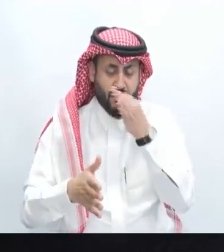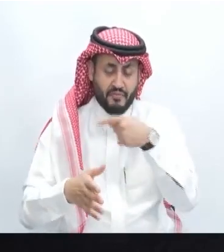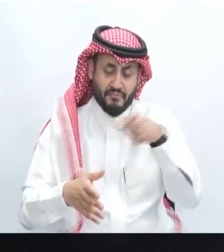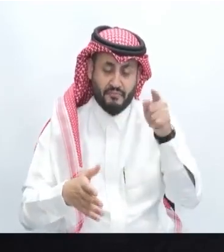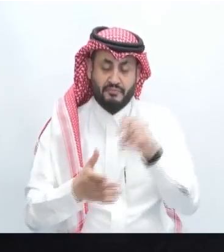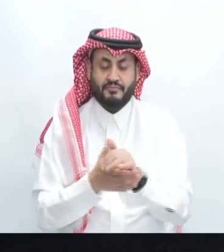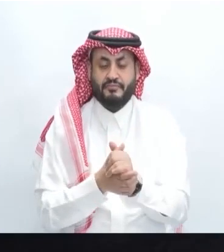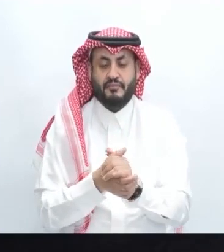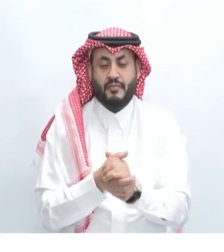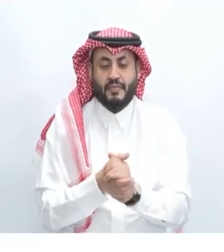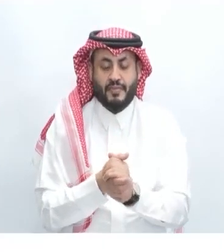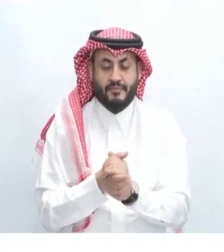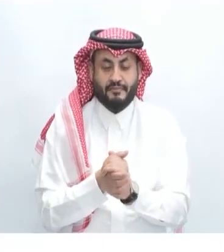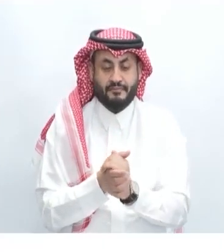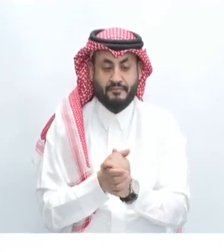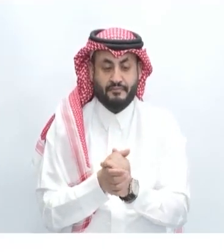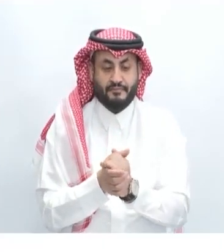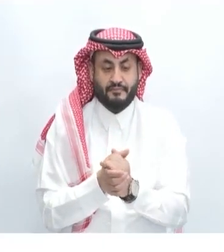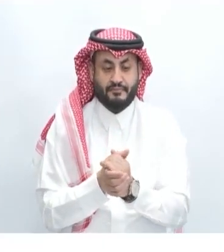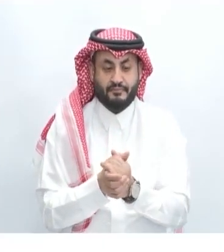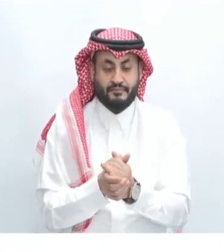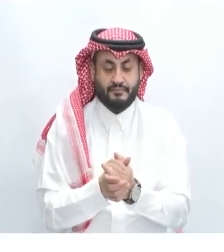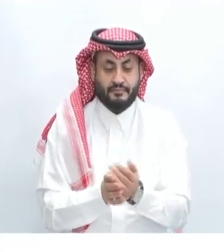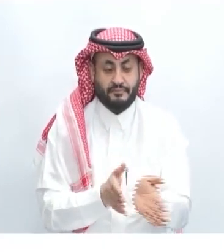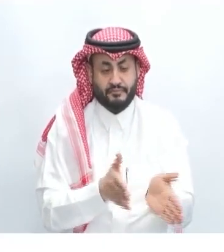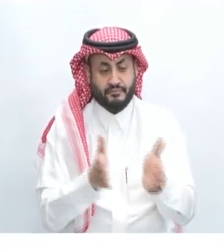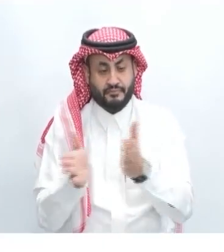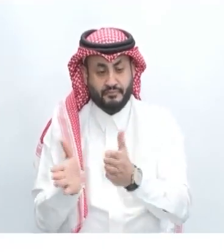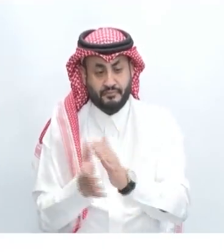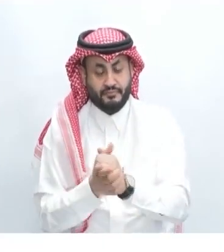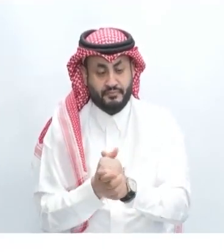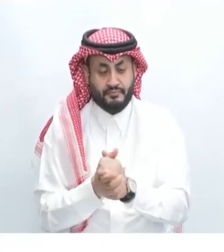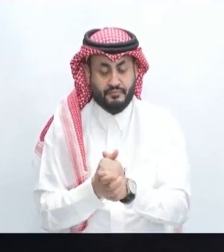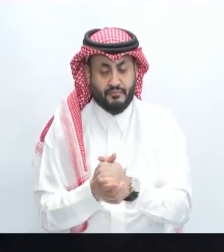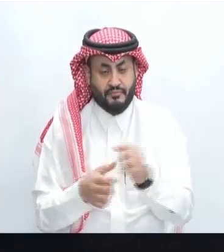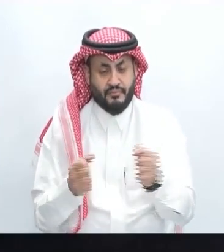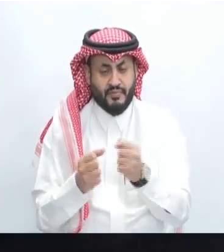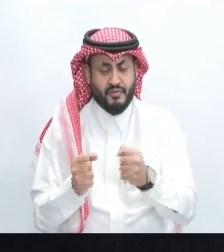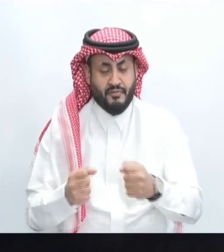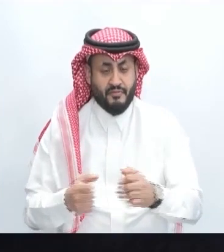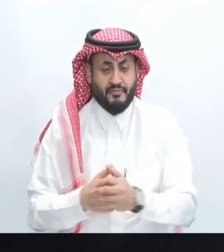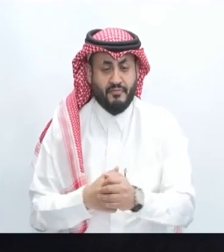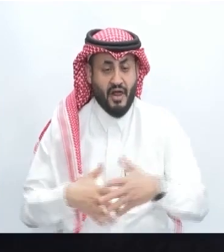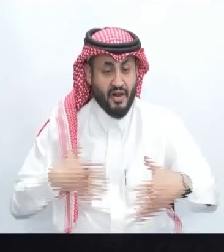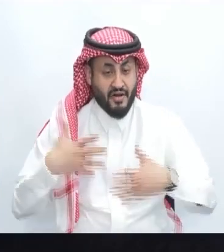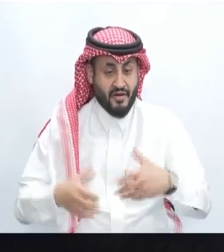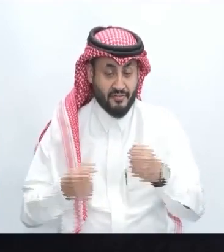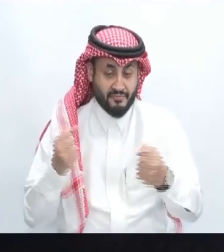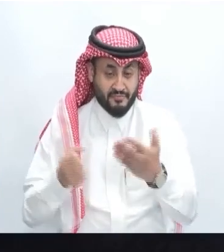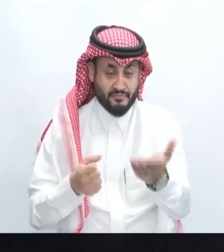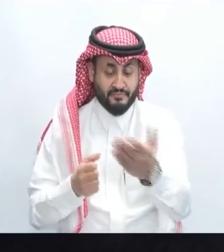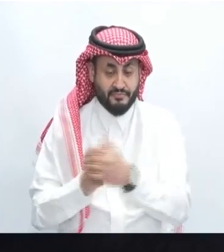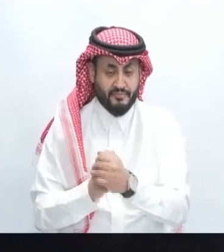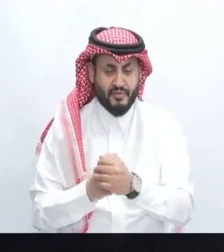each word alone. And also after this, we did play an interesting game where we did listen